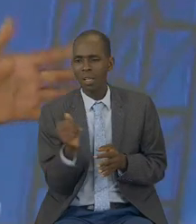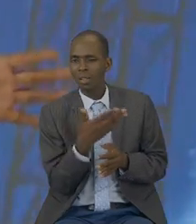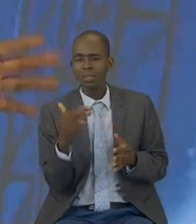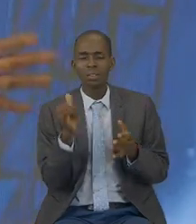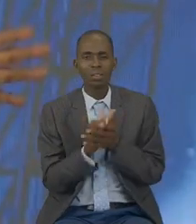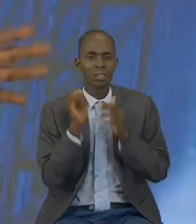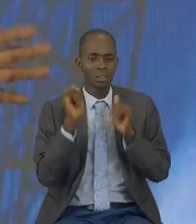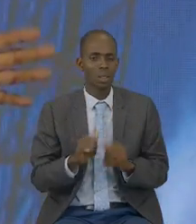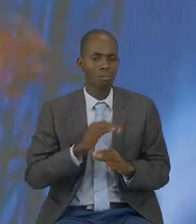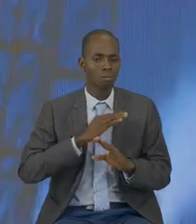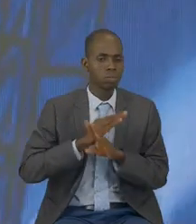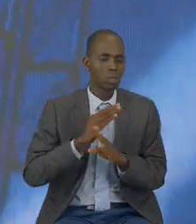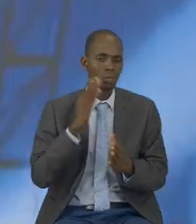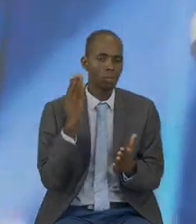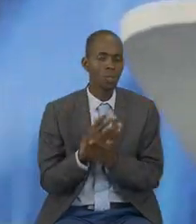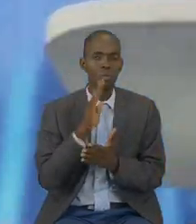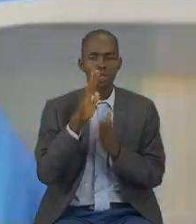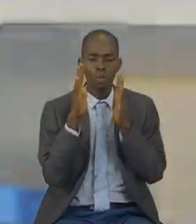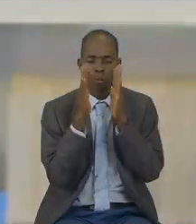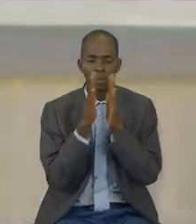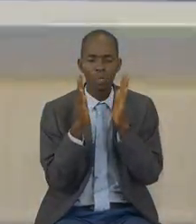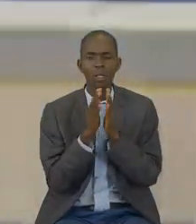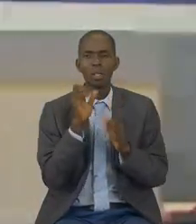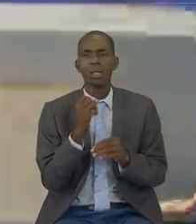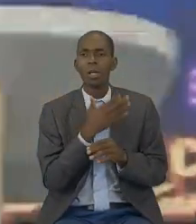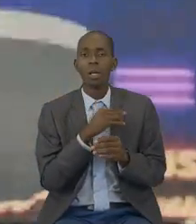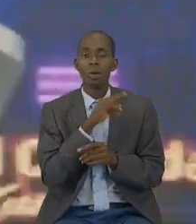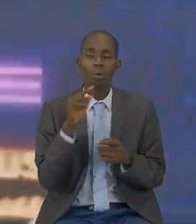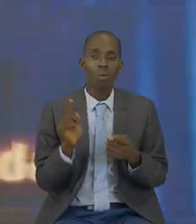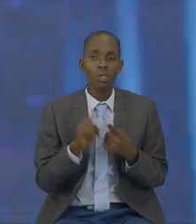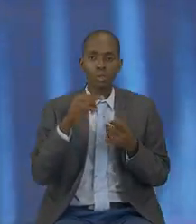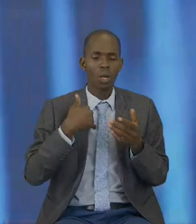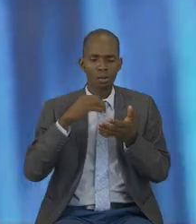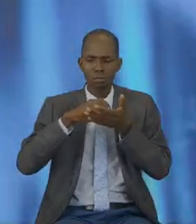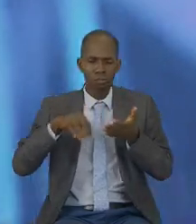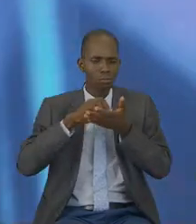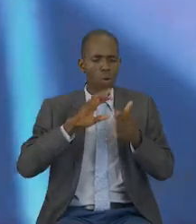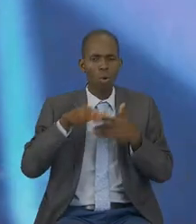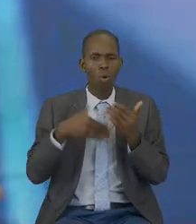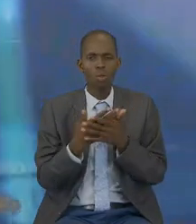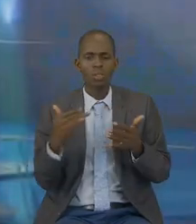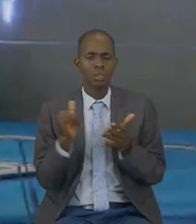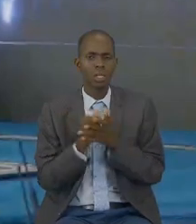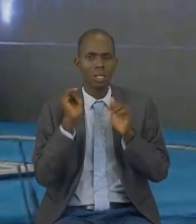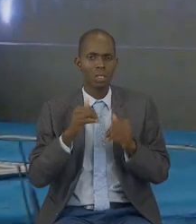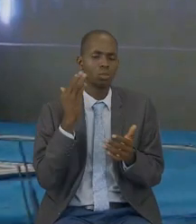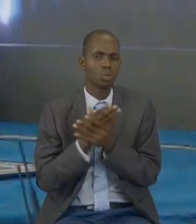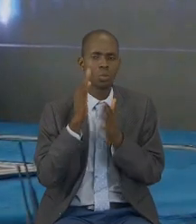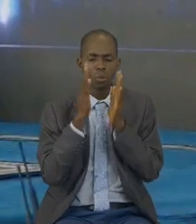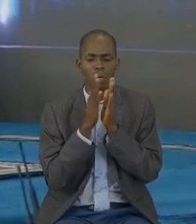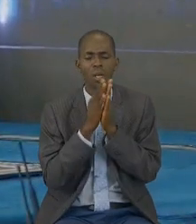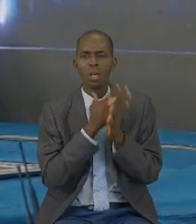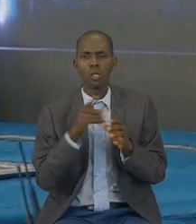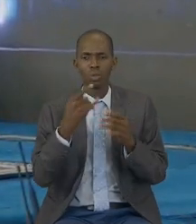is hindering that prayer. And when you remove all those hindrances and you depend upon